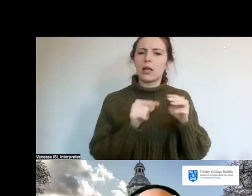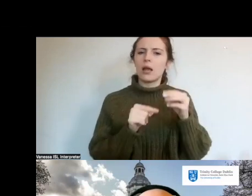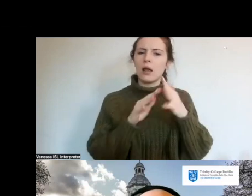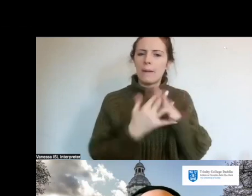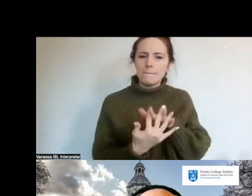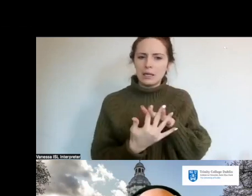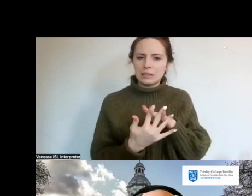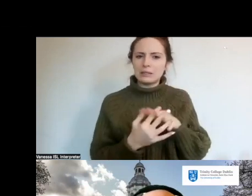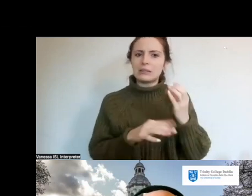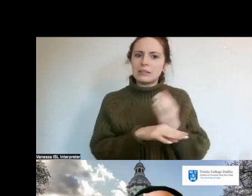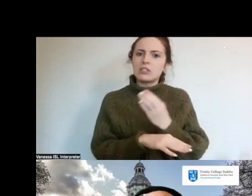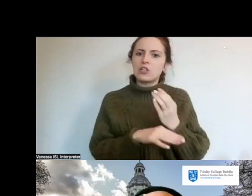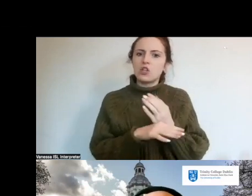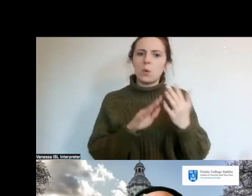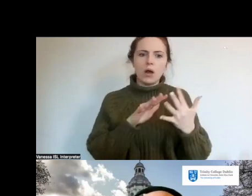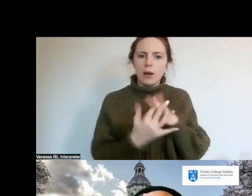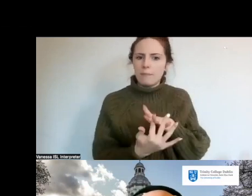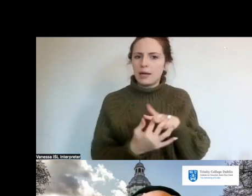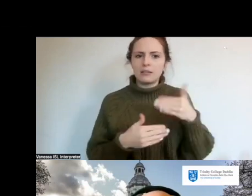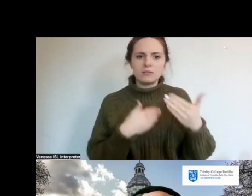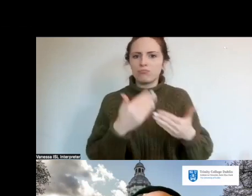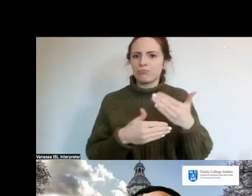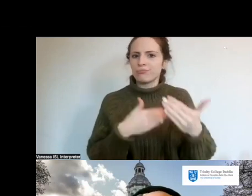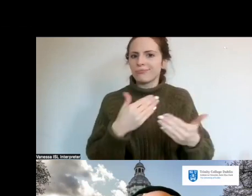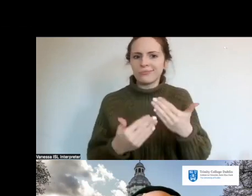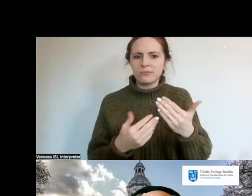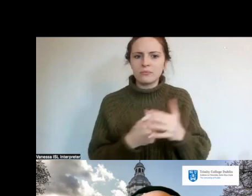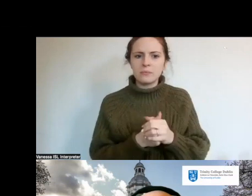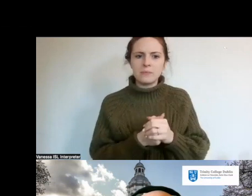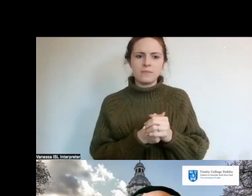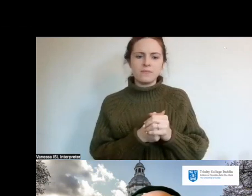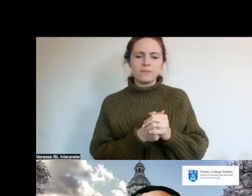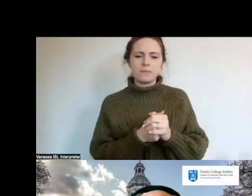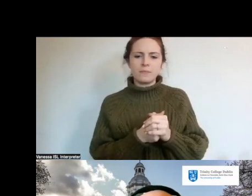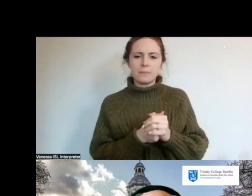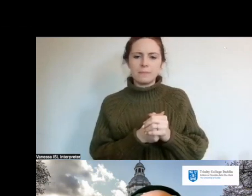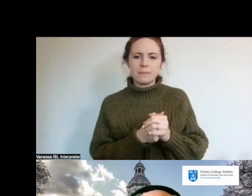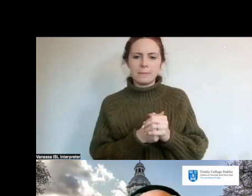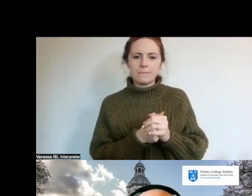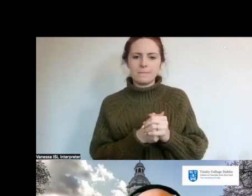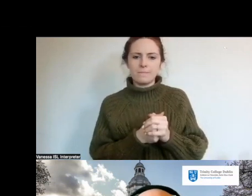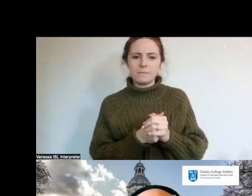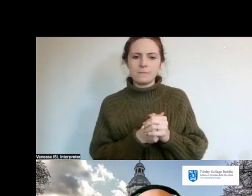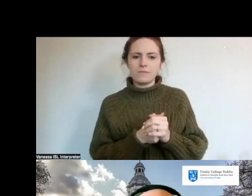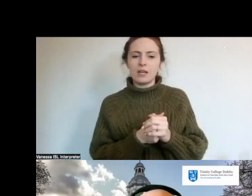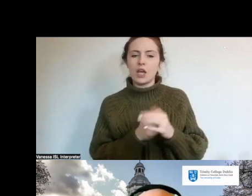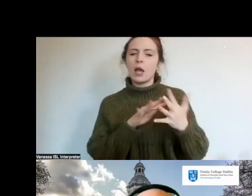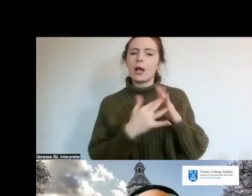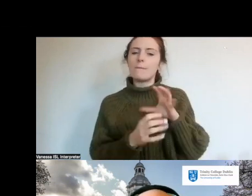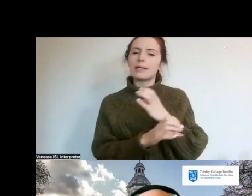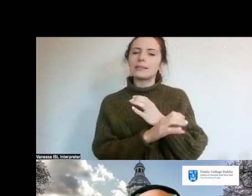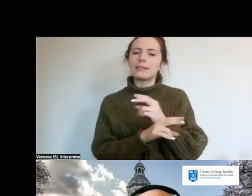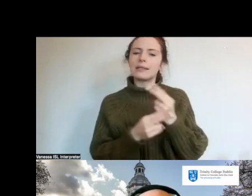doesn't stay still. And the dynamic nature of it, which is highlighted in the complex care needs